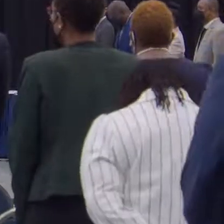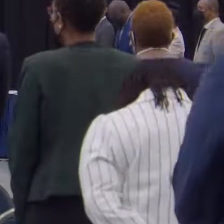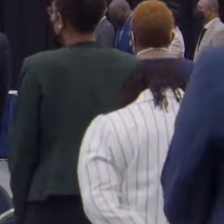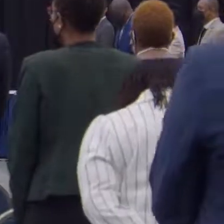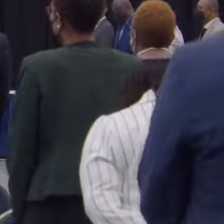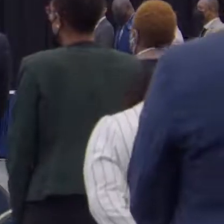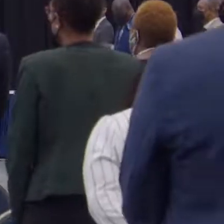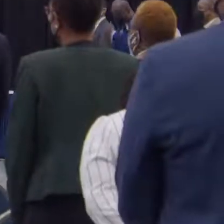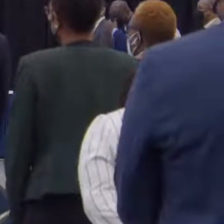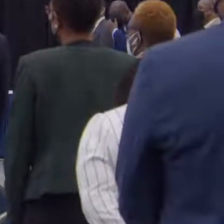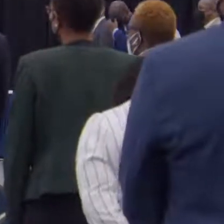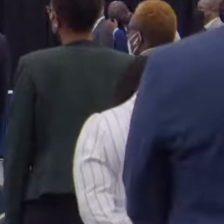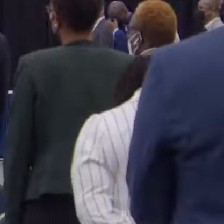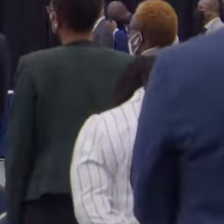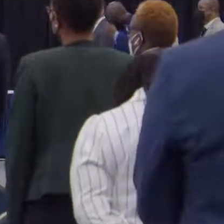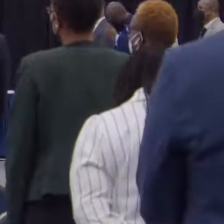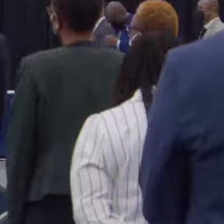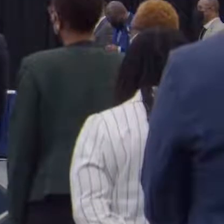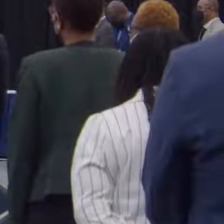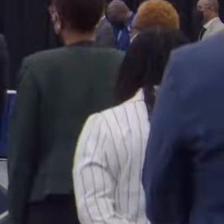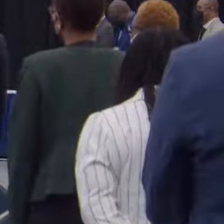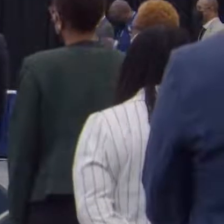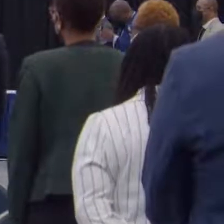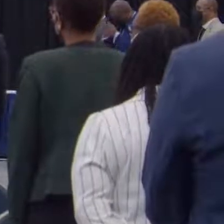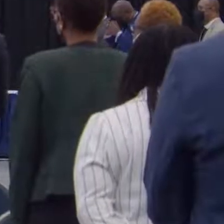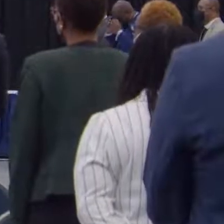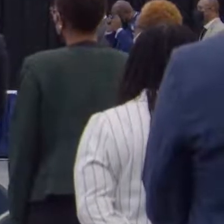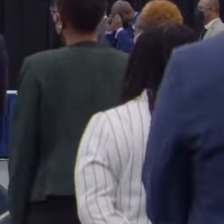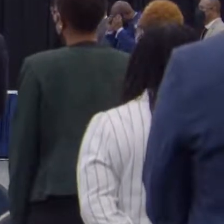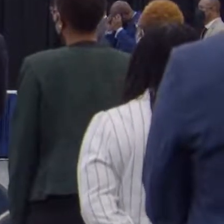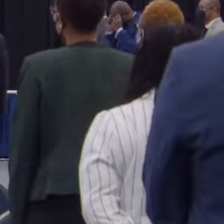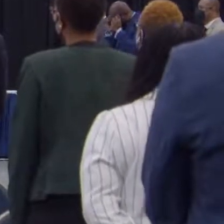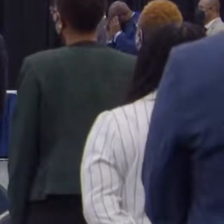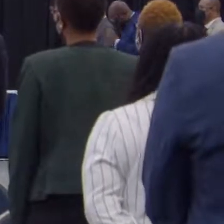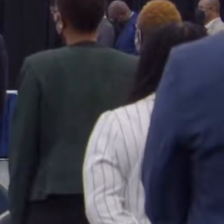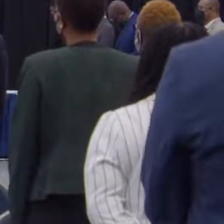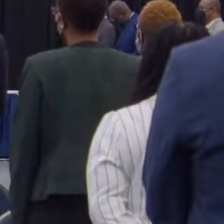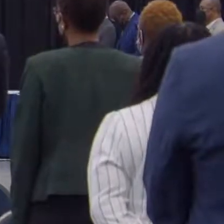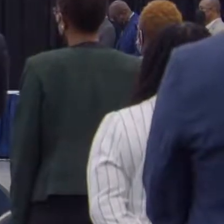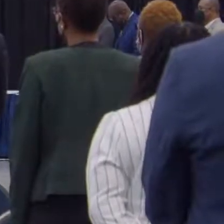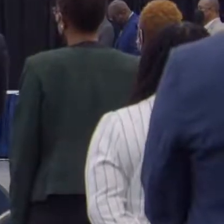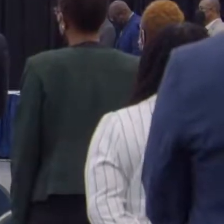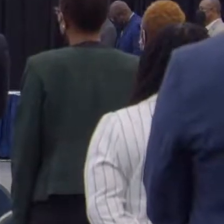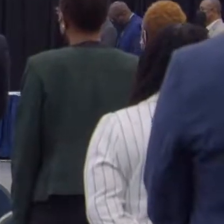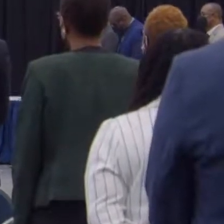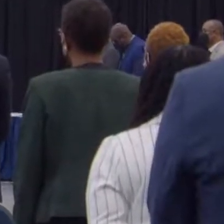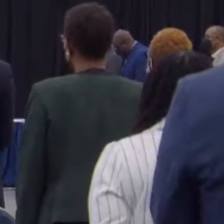Barbados Evangelical Association. Reverend Dr. Taylor.